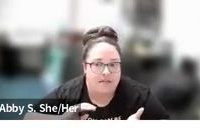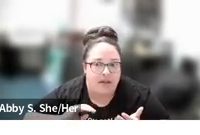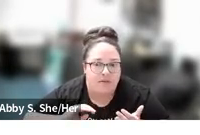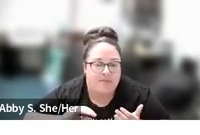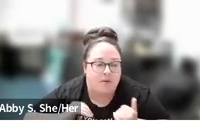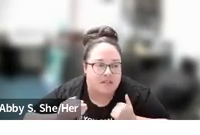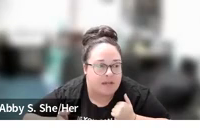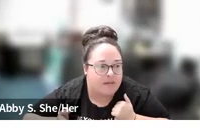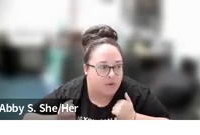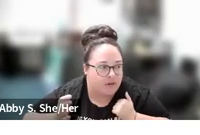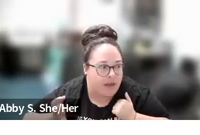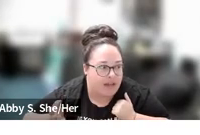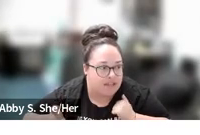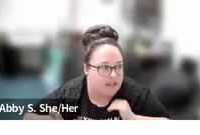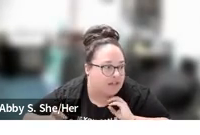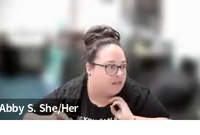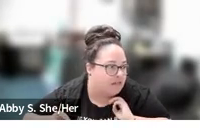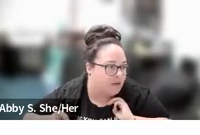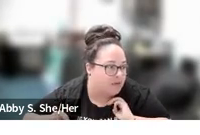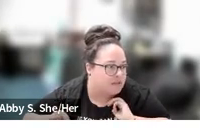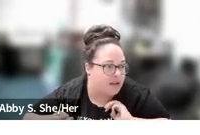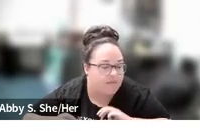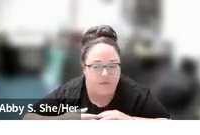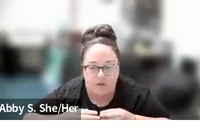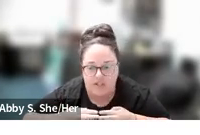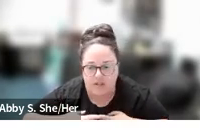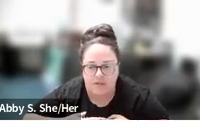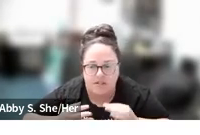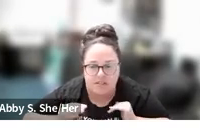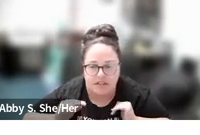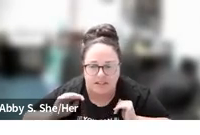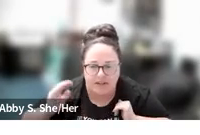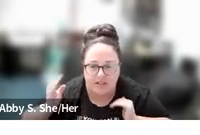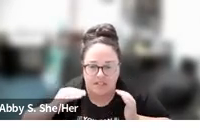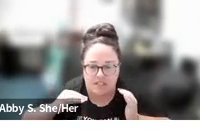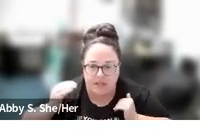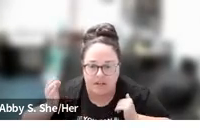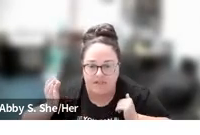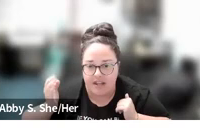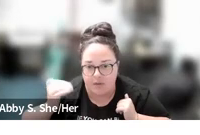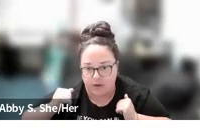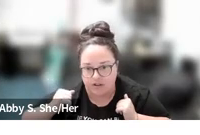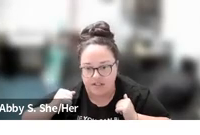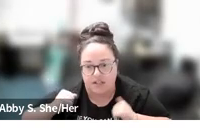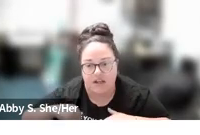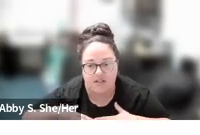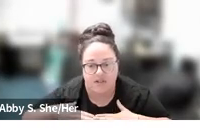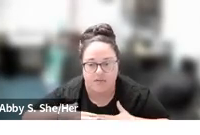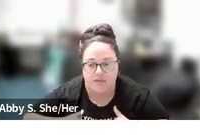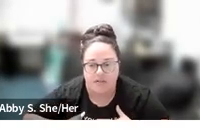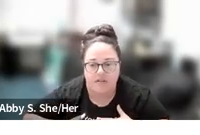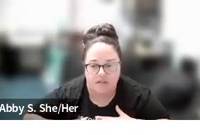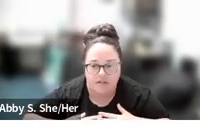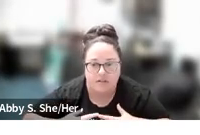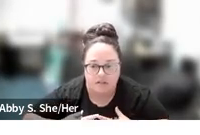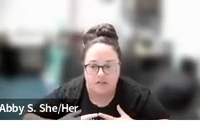is that it's more speed and more capacity it holds than 4G. So it's just like the difference in speed of the network it's connected to.